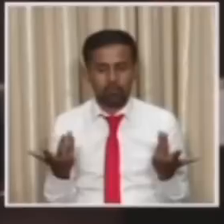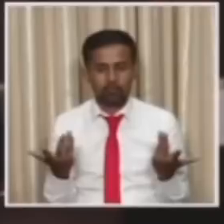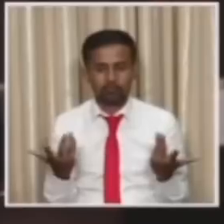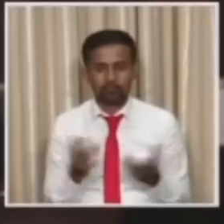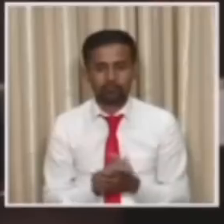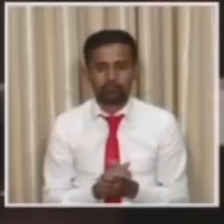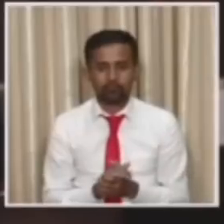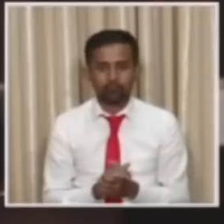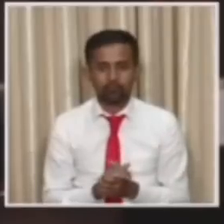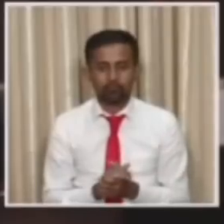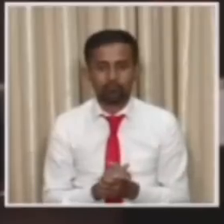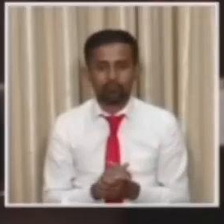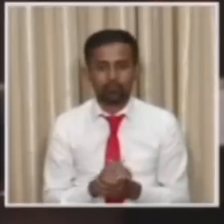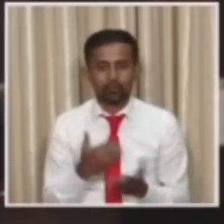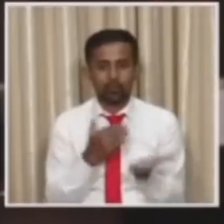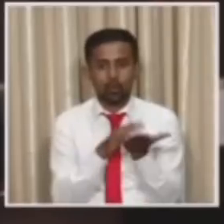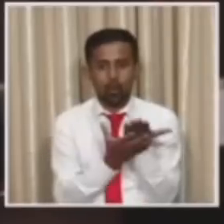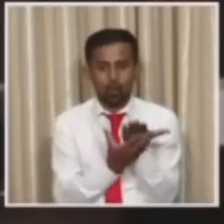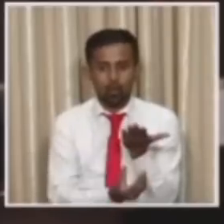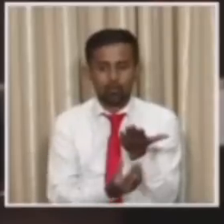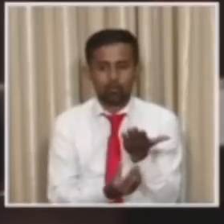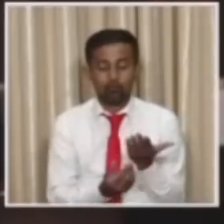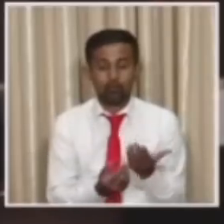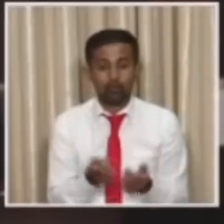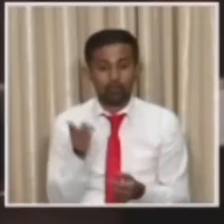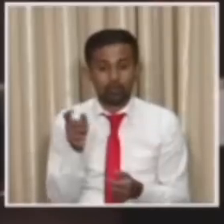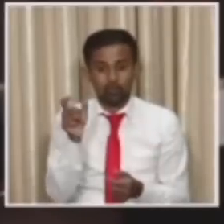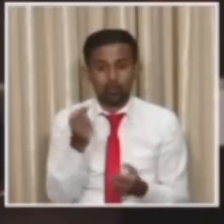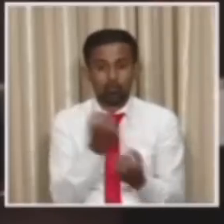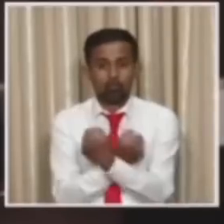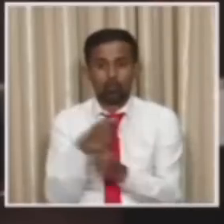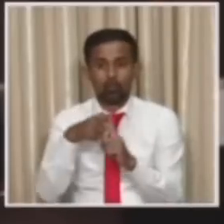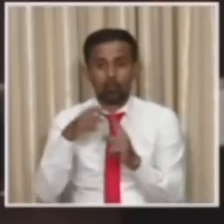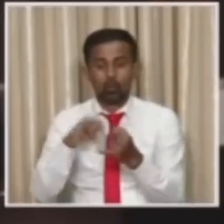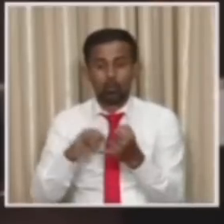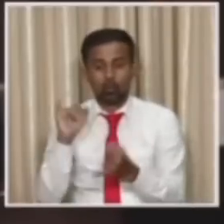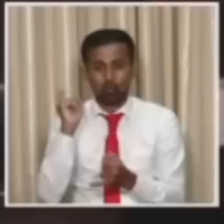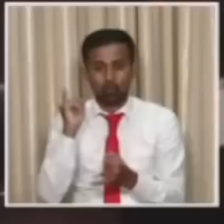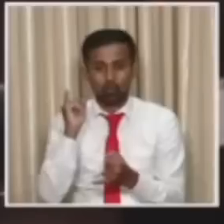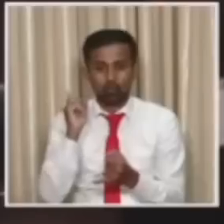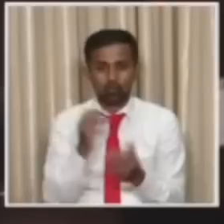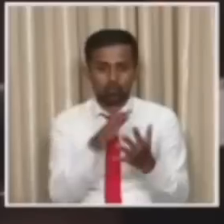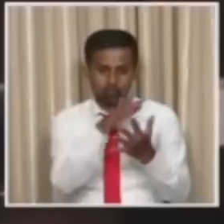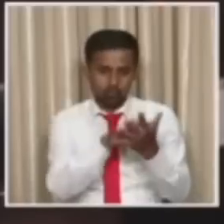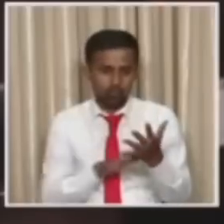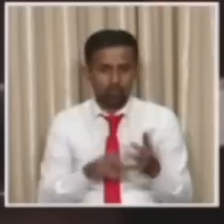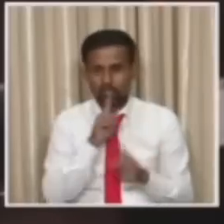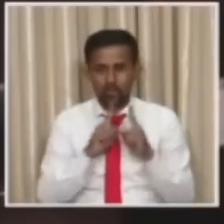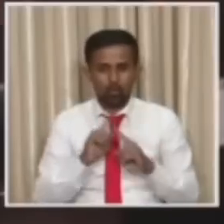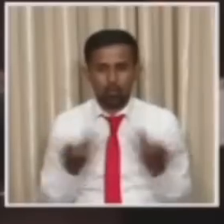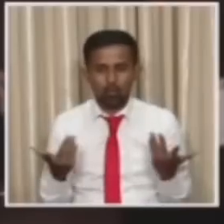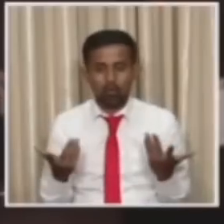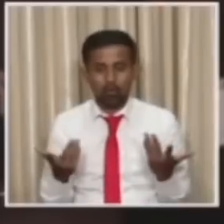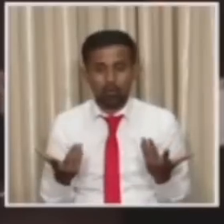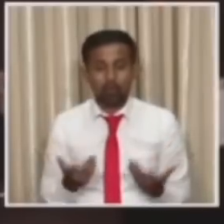Let me quote. They were police constables. I don't want to keep reading off the article. Sanjeeva. Anyway, these two police